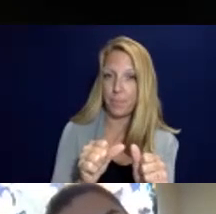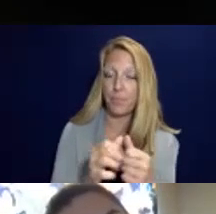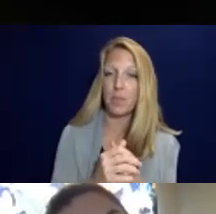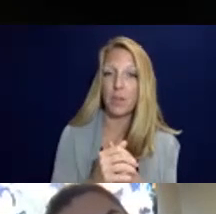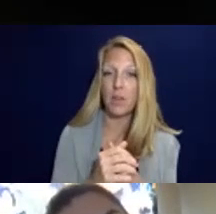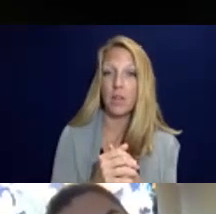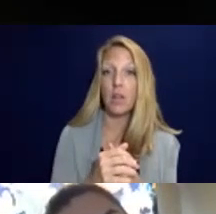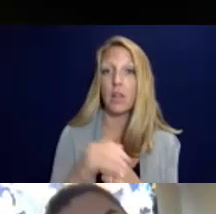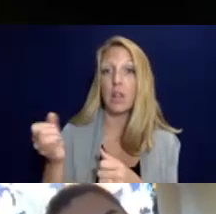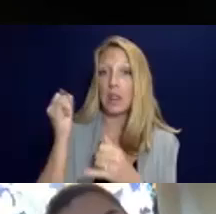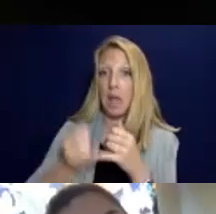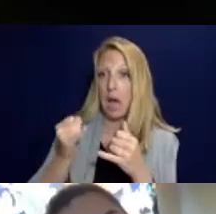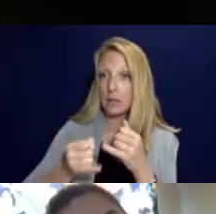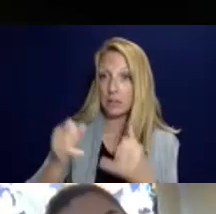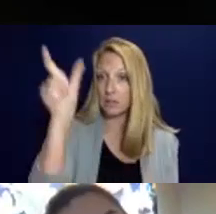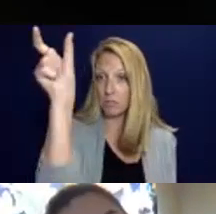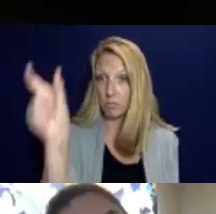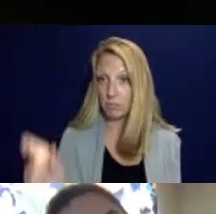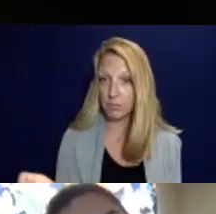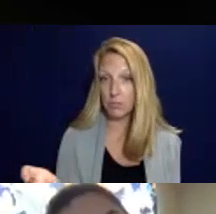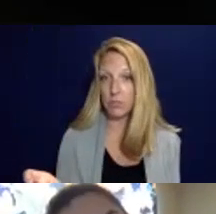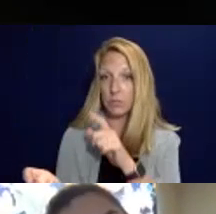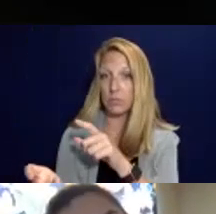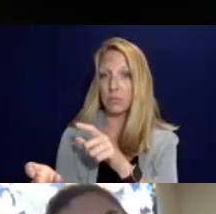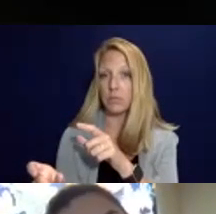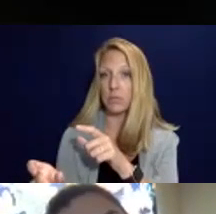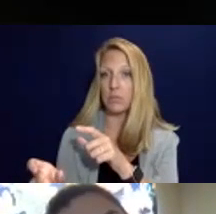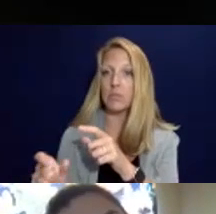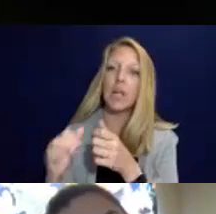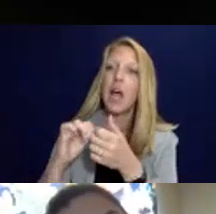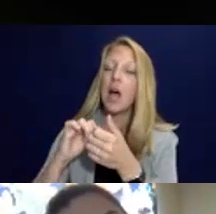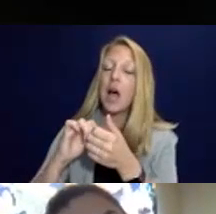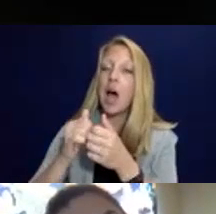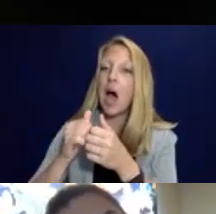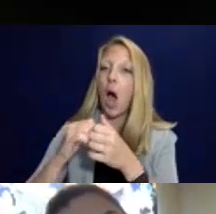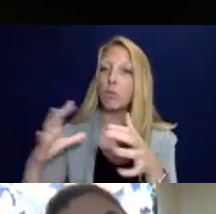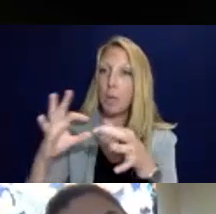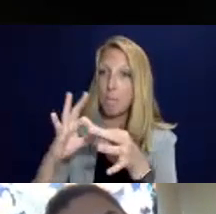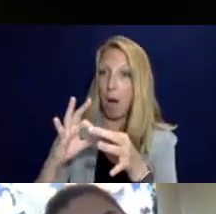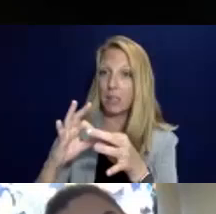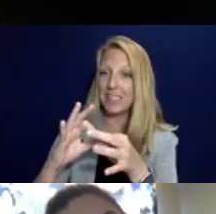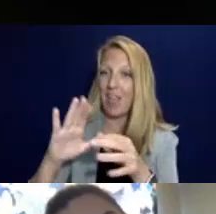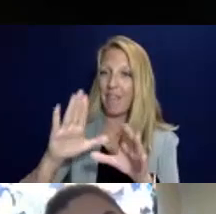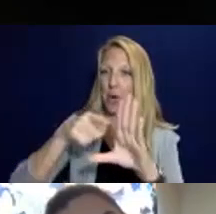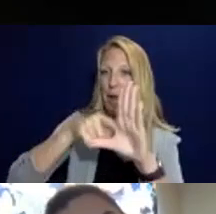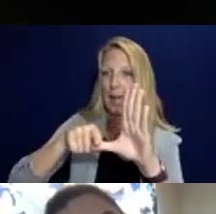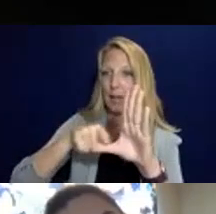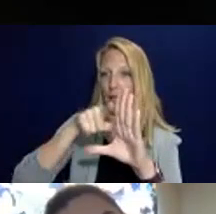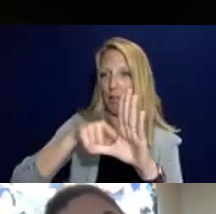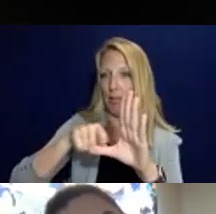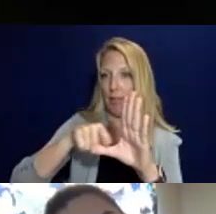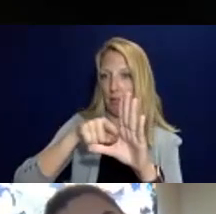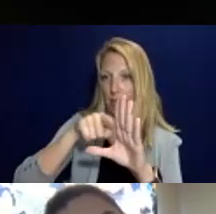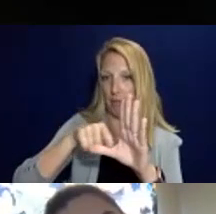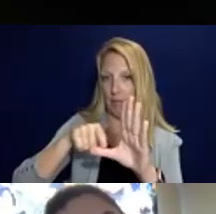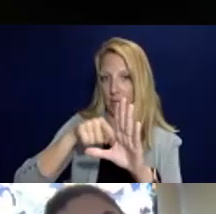And then finally, the final column gives you what is called the bond angle, and that is the angle